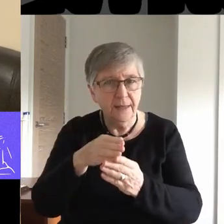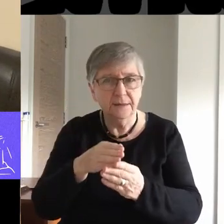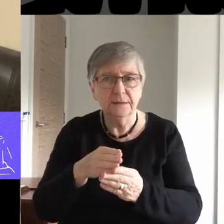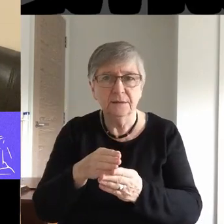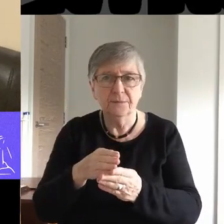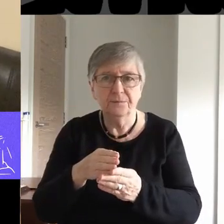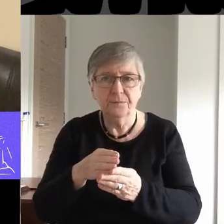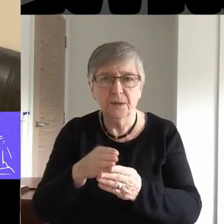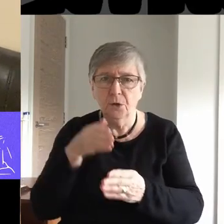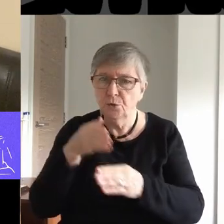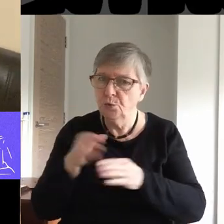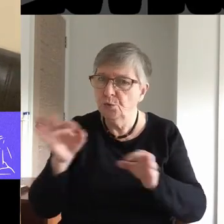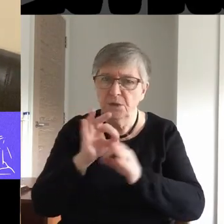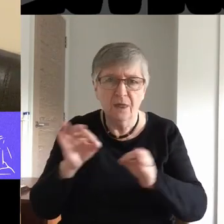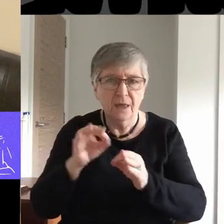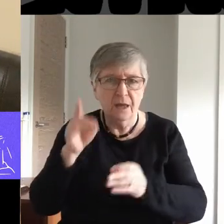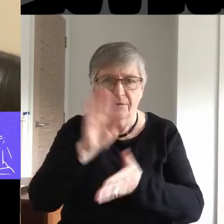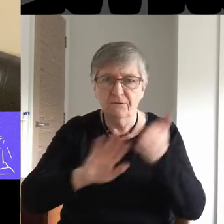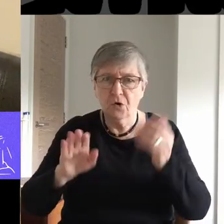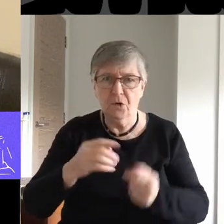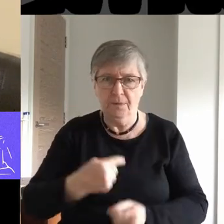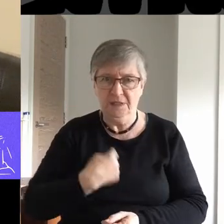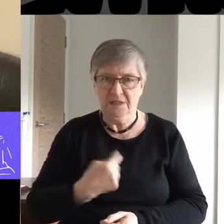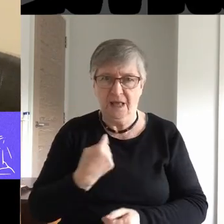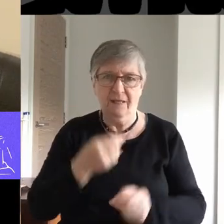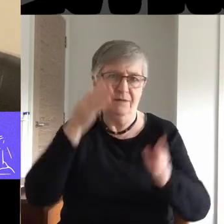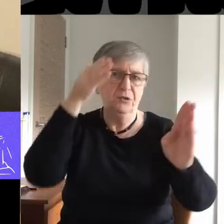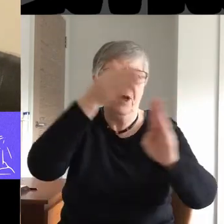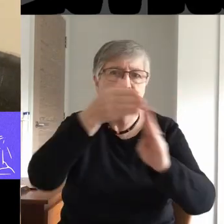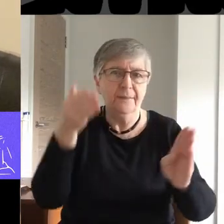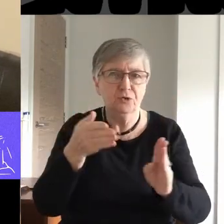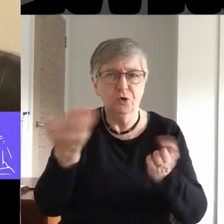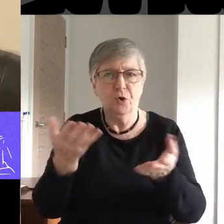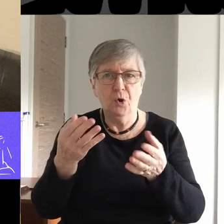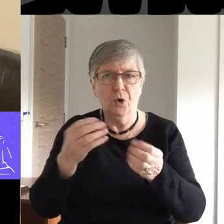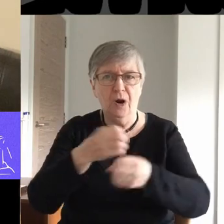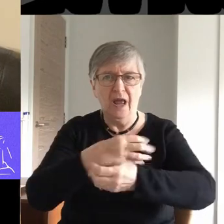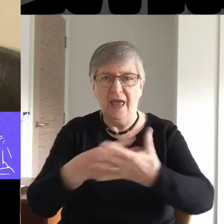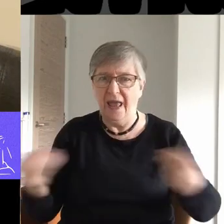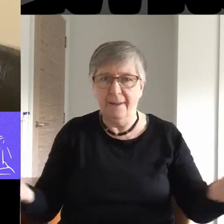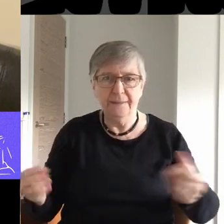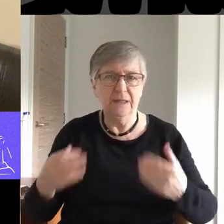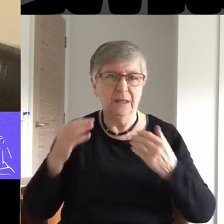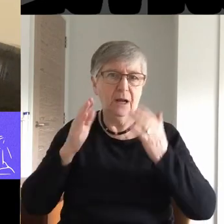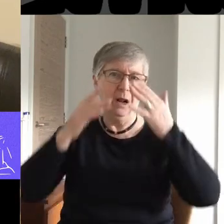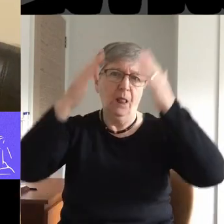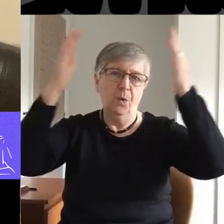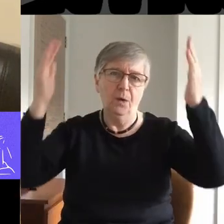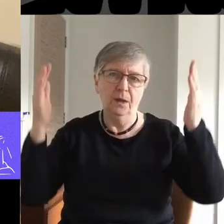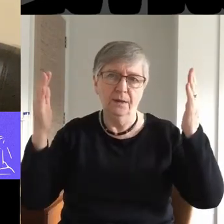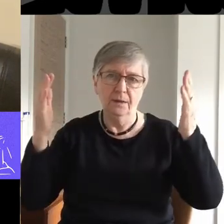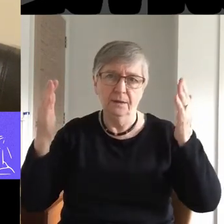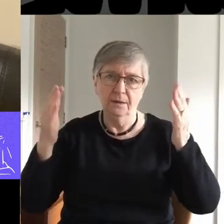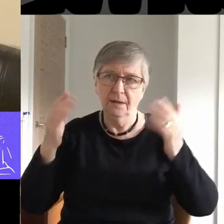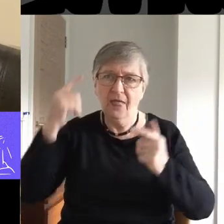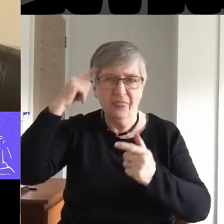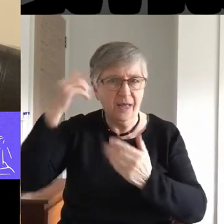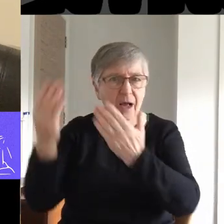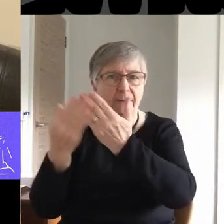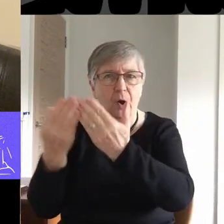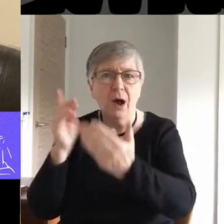Do nothing out of selfish ambition or vain conceit. Rather, in humility, value others above